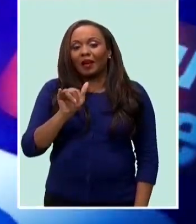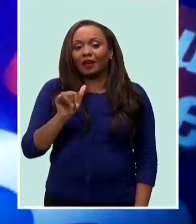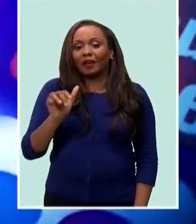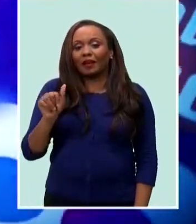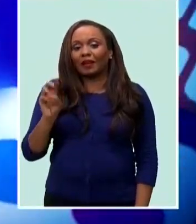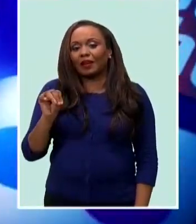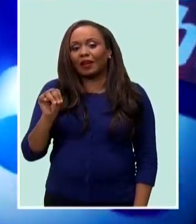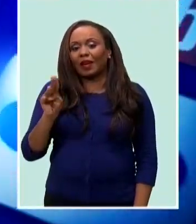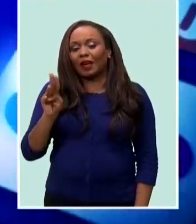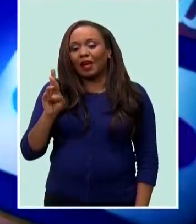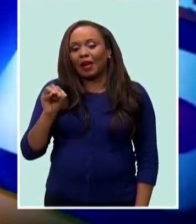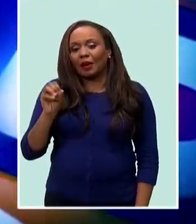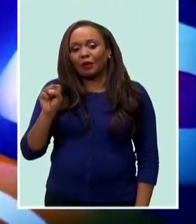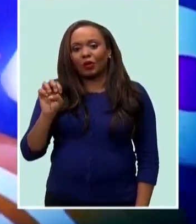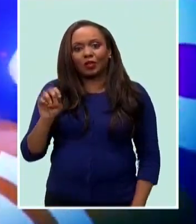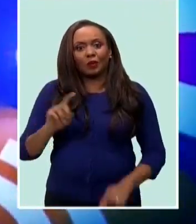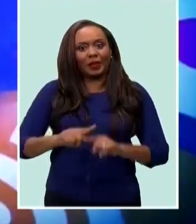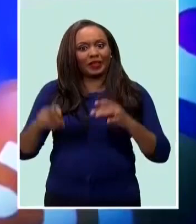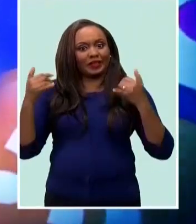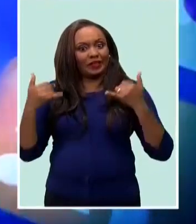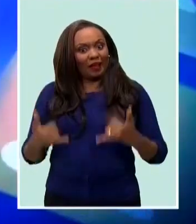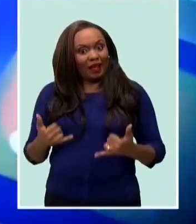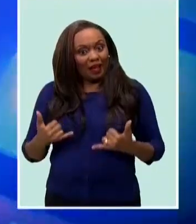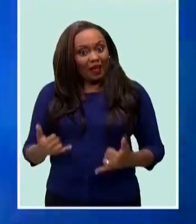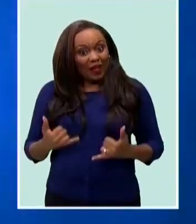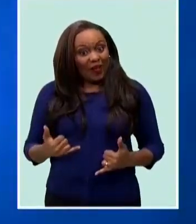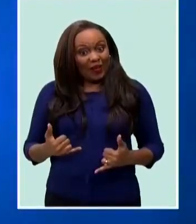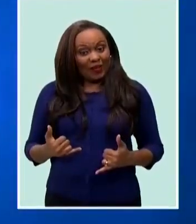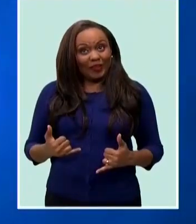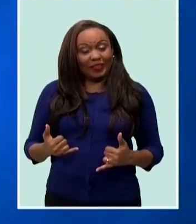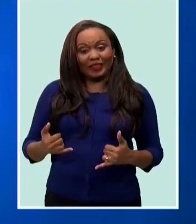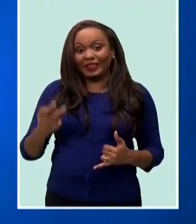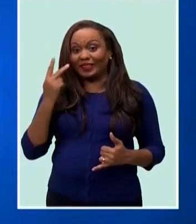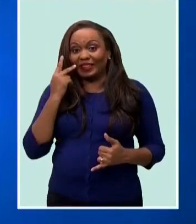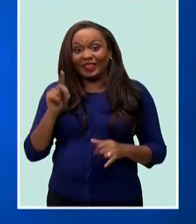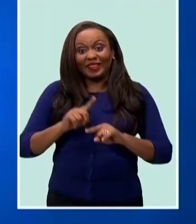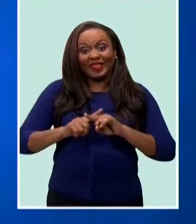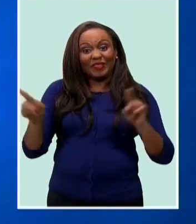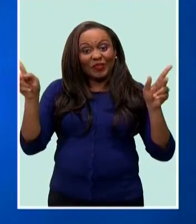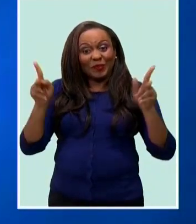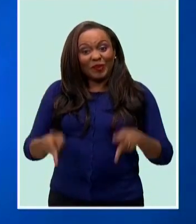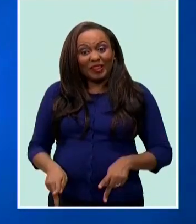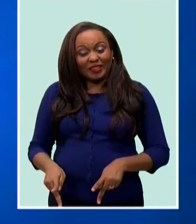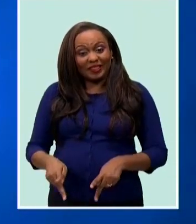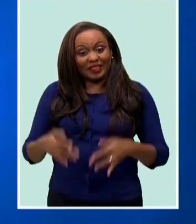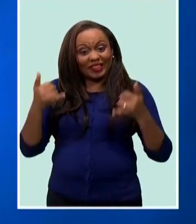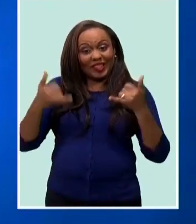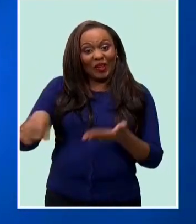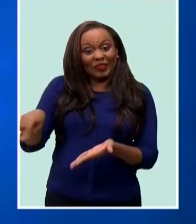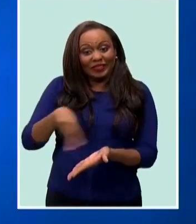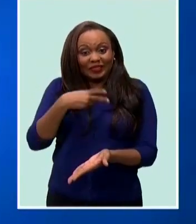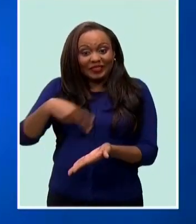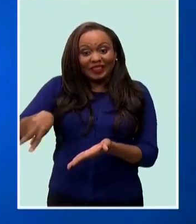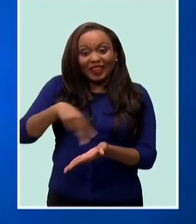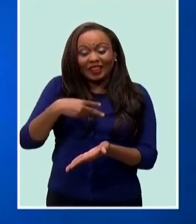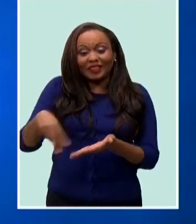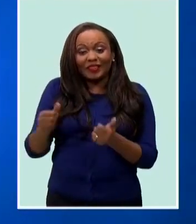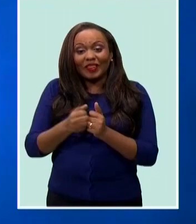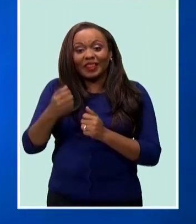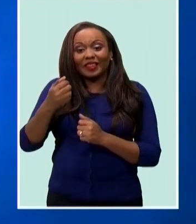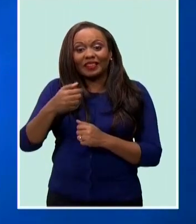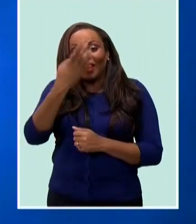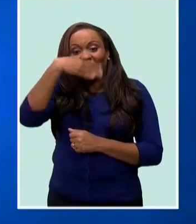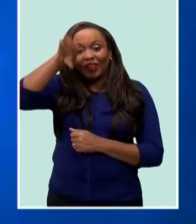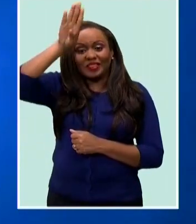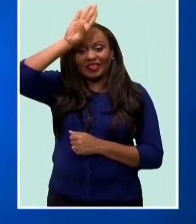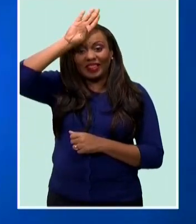his fearsome fast bowling. But these days, fans are being treated to a different side of the cricketing legend as a contestant on